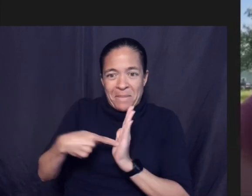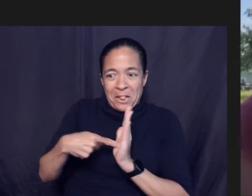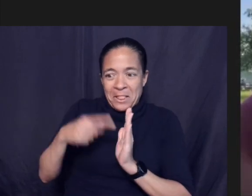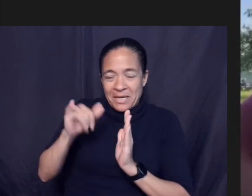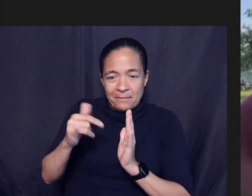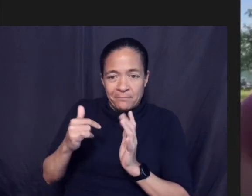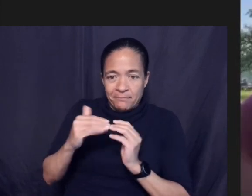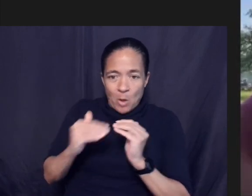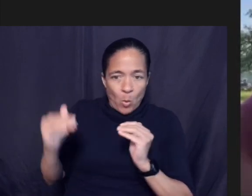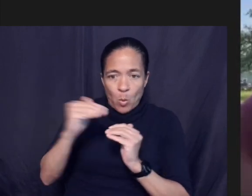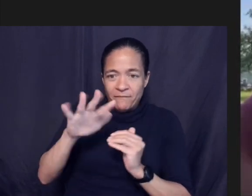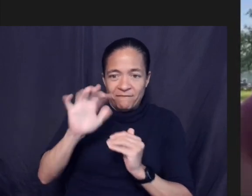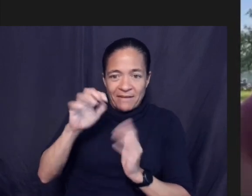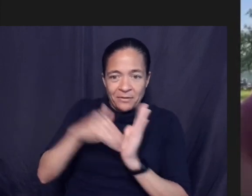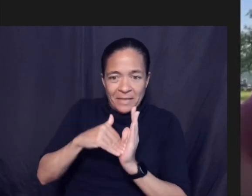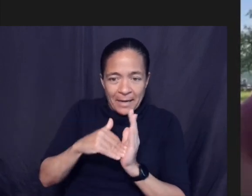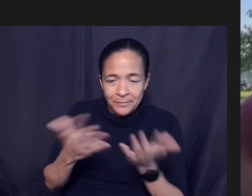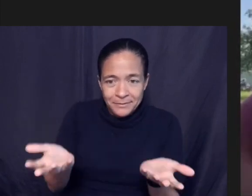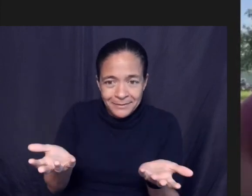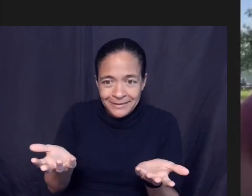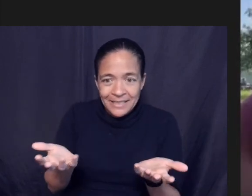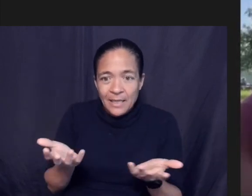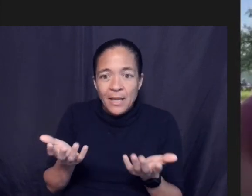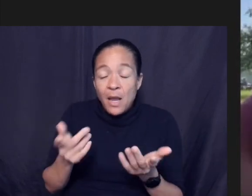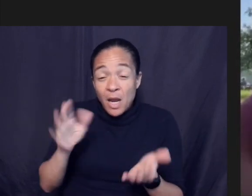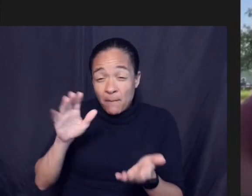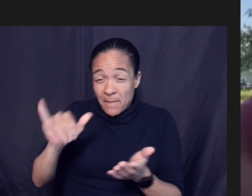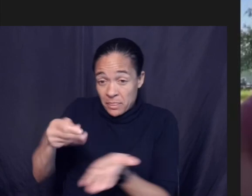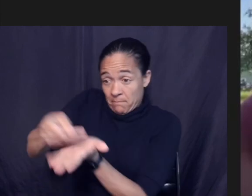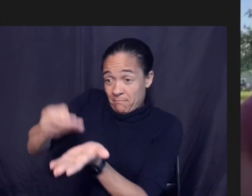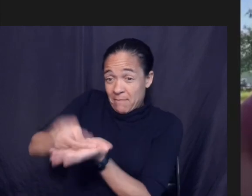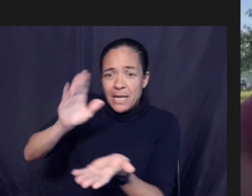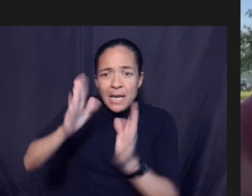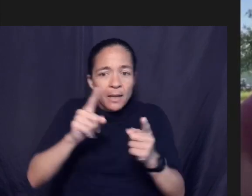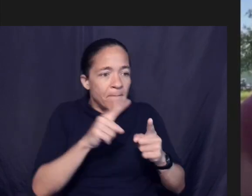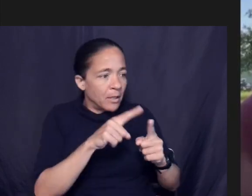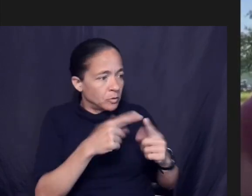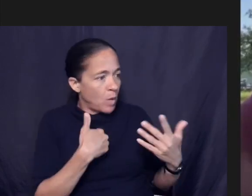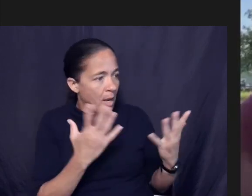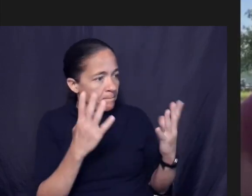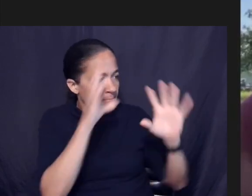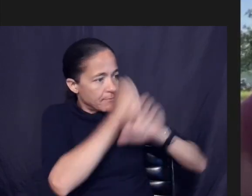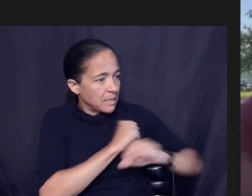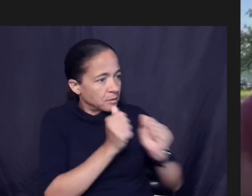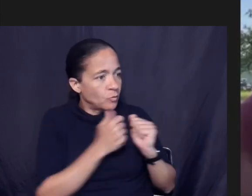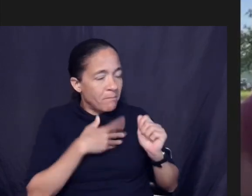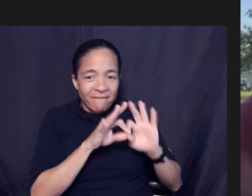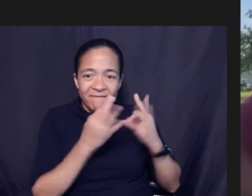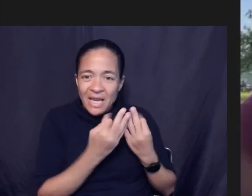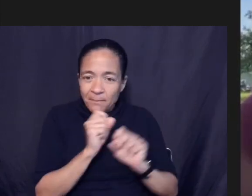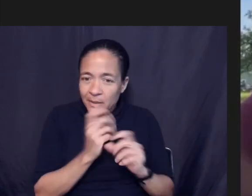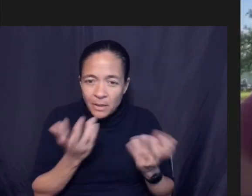$500,000 or more. But that's nothing compared to like stuff that you miss with your family.